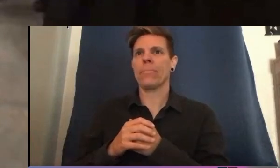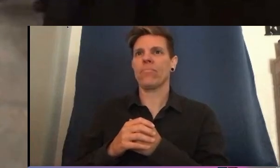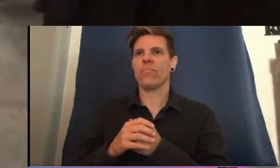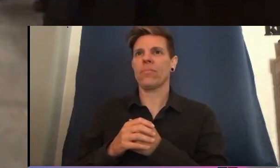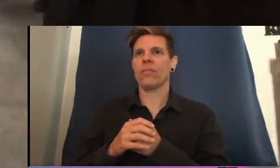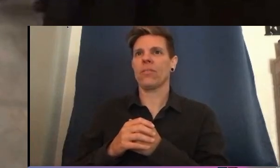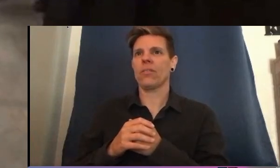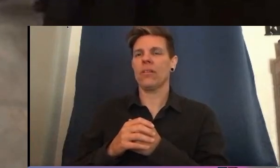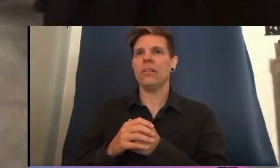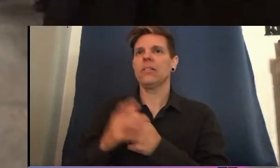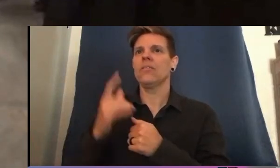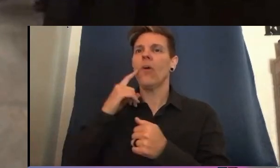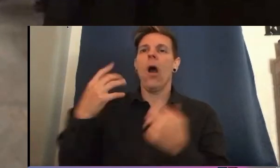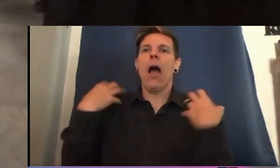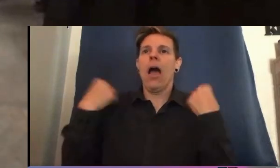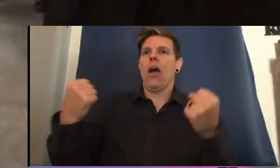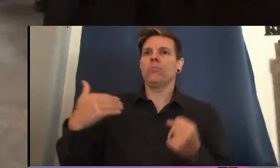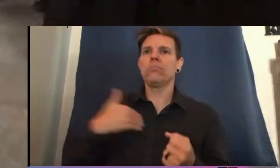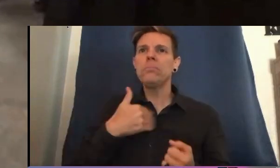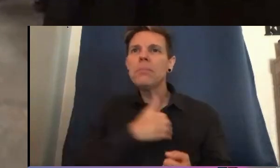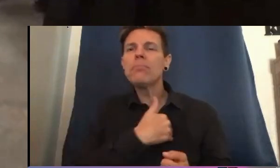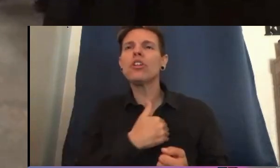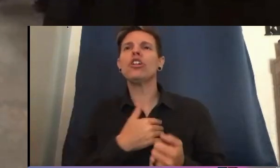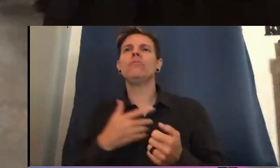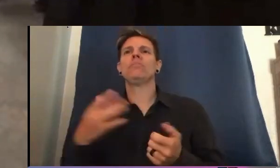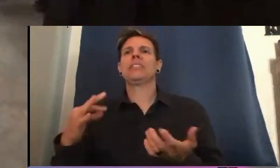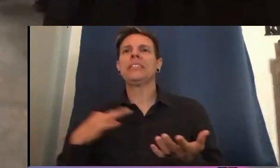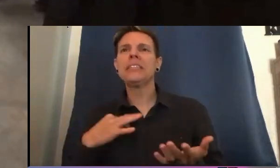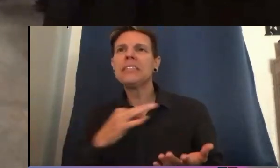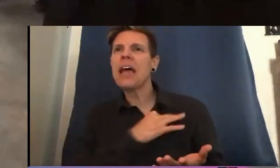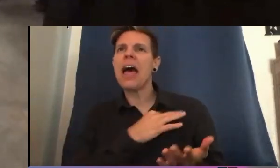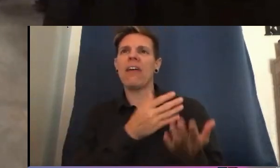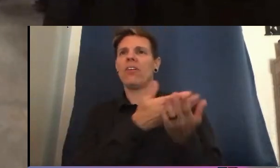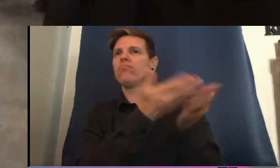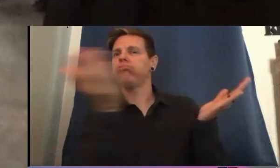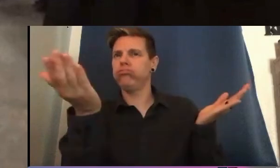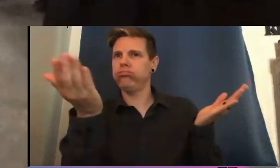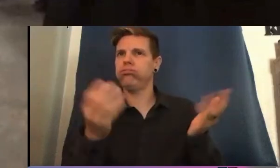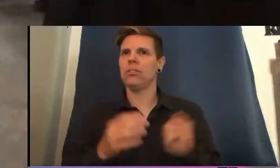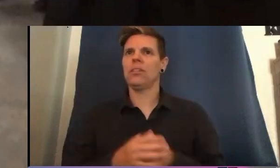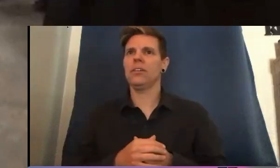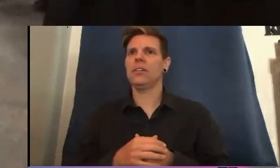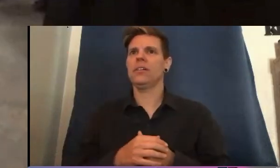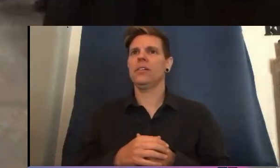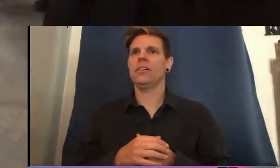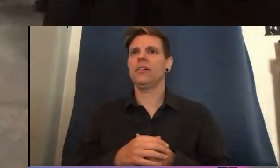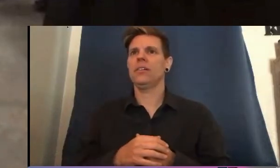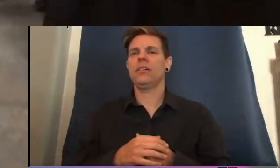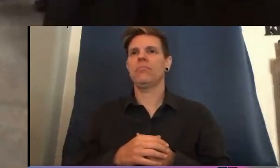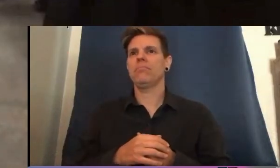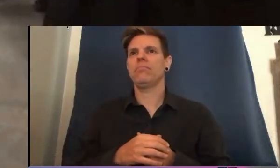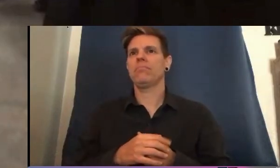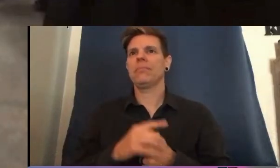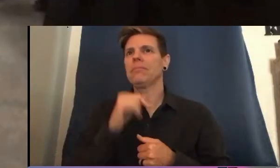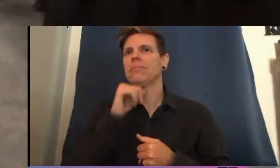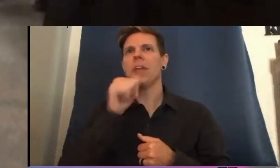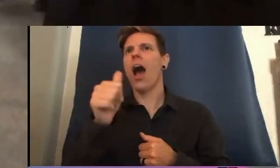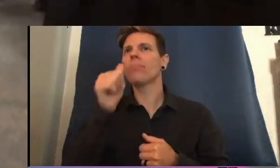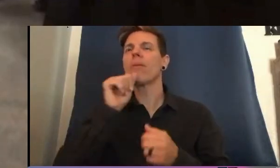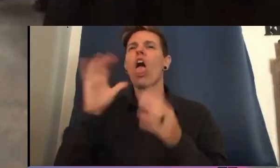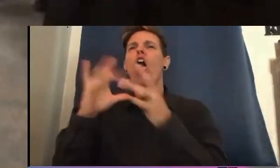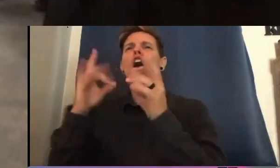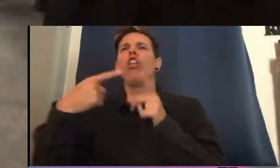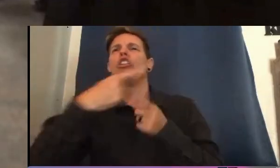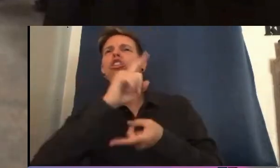especially any public health staff, is just not going to be tolerated. And